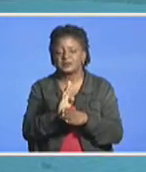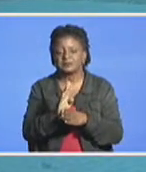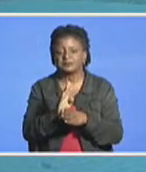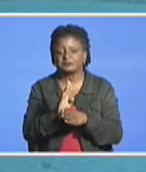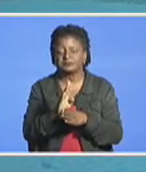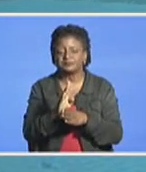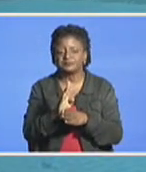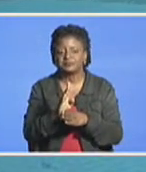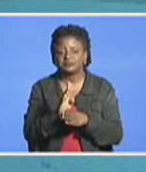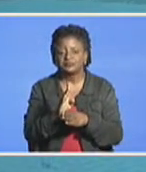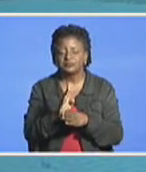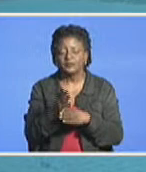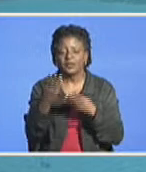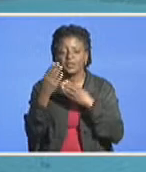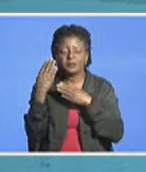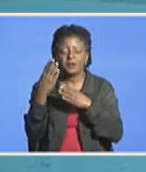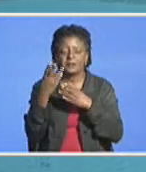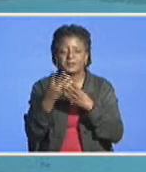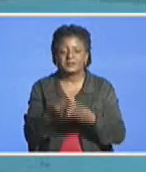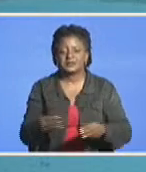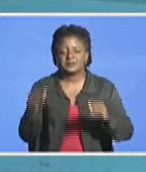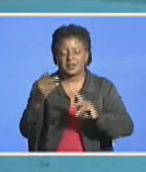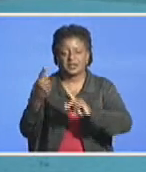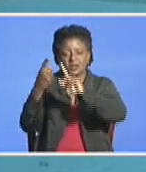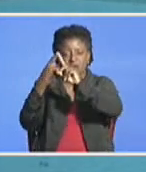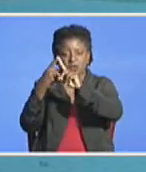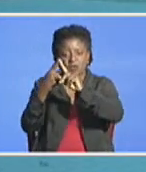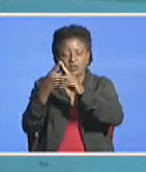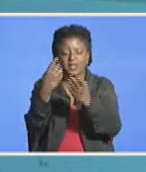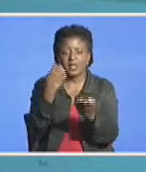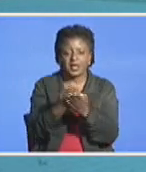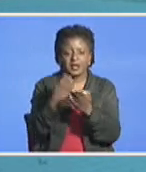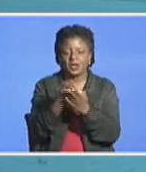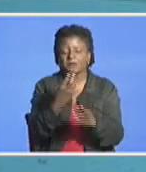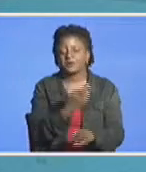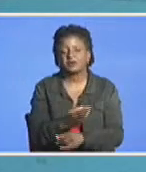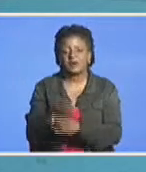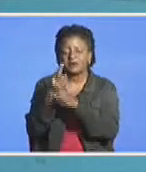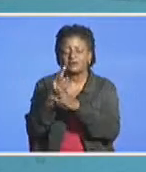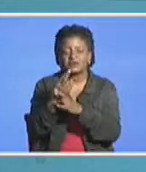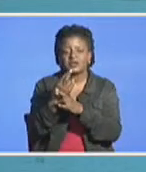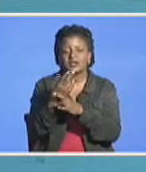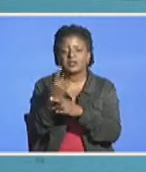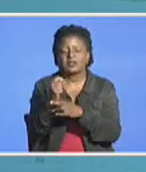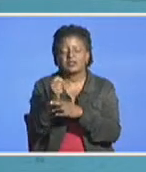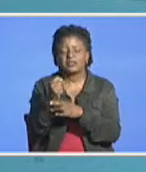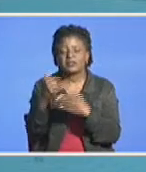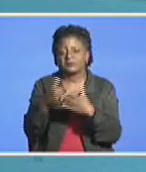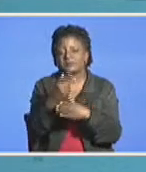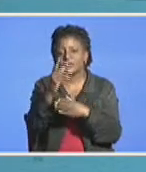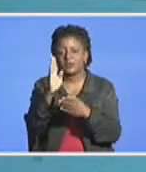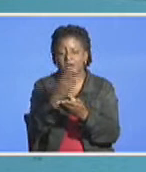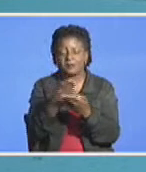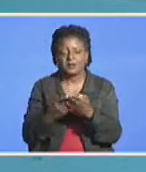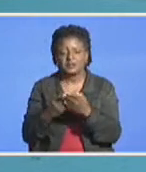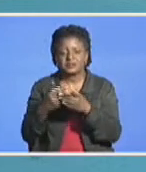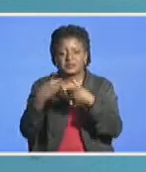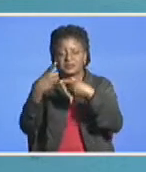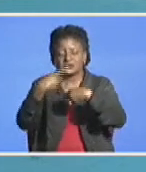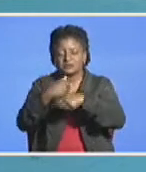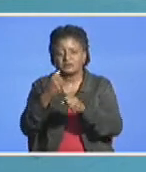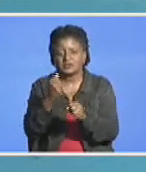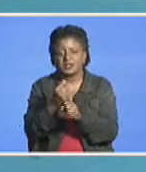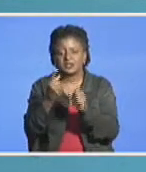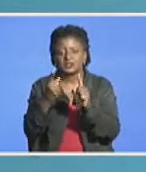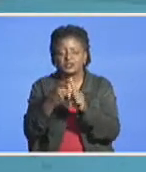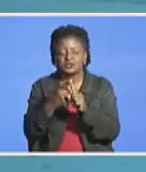Accelerate Bahamas' main goal is economic recovery, and the 2021-2022 budget is designed to cushion the financial peril